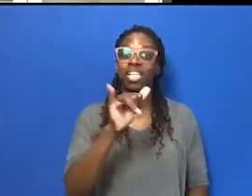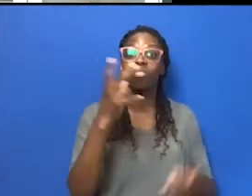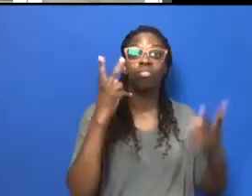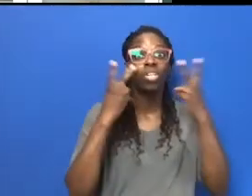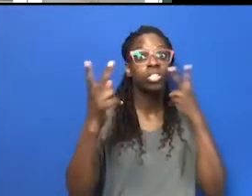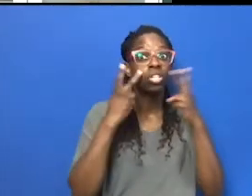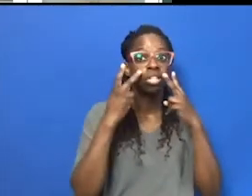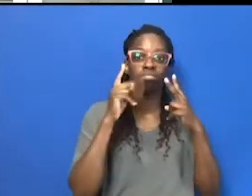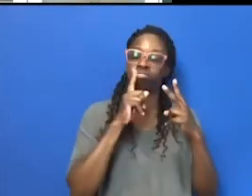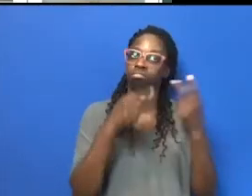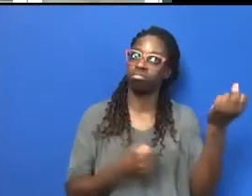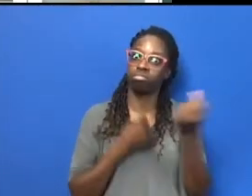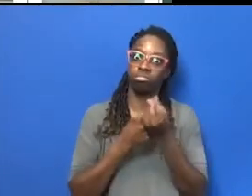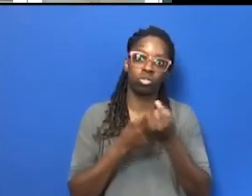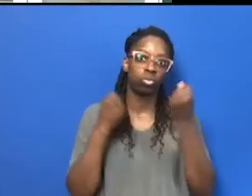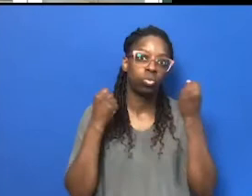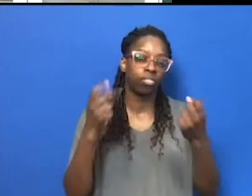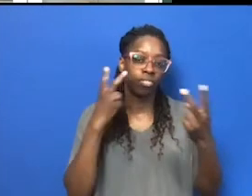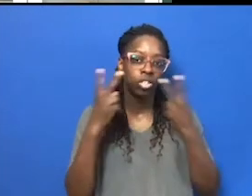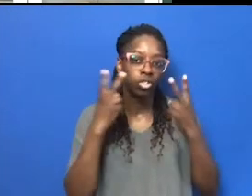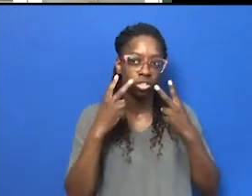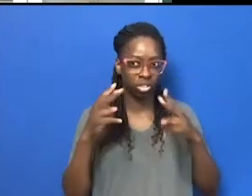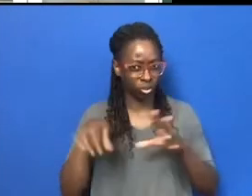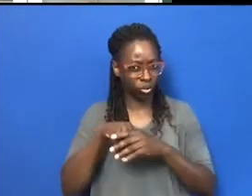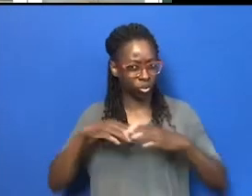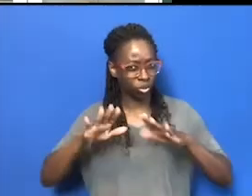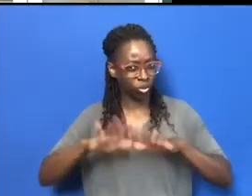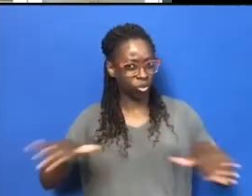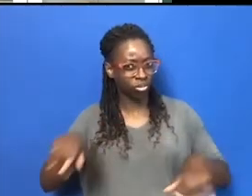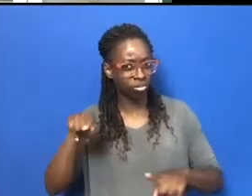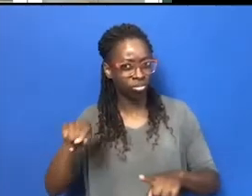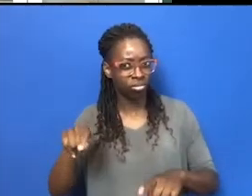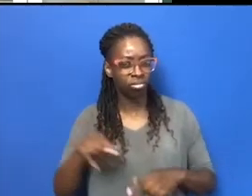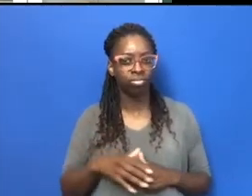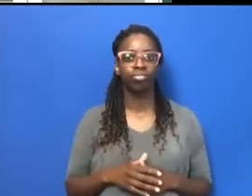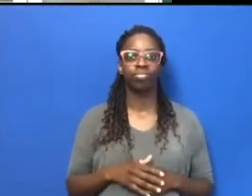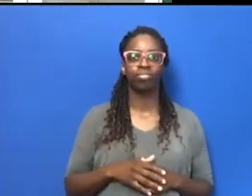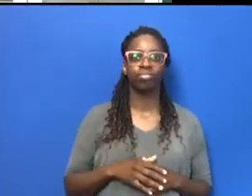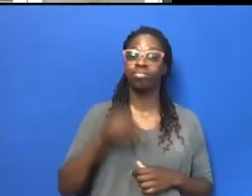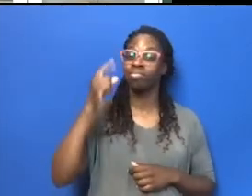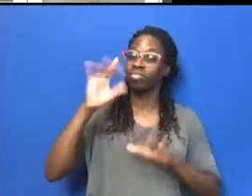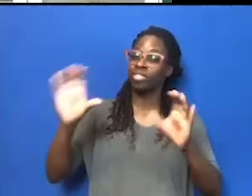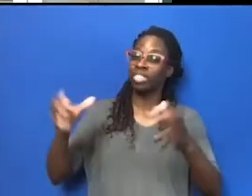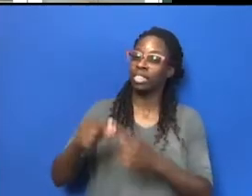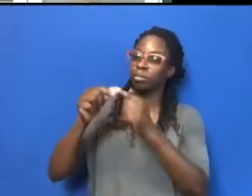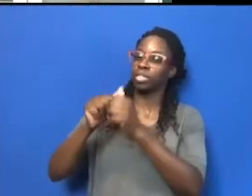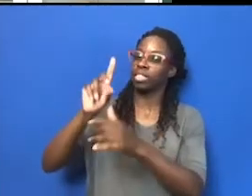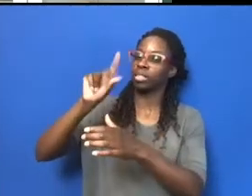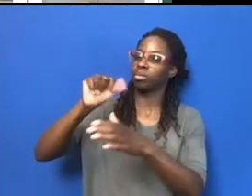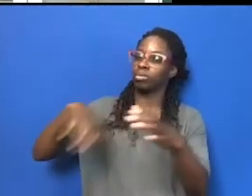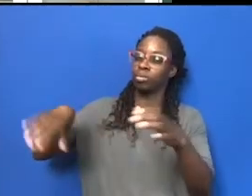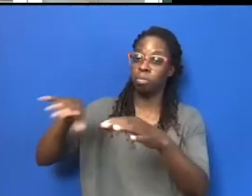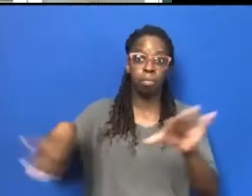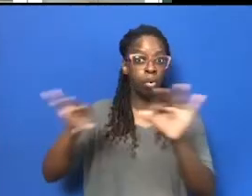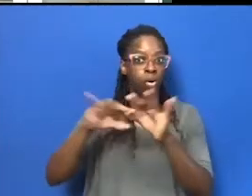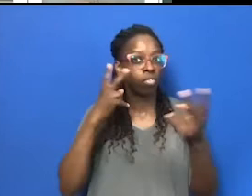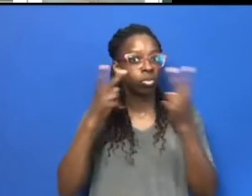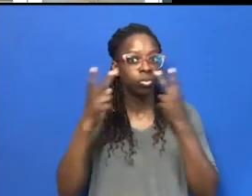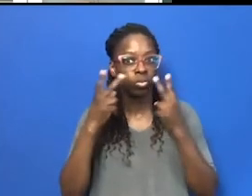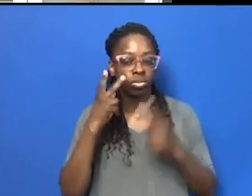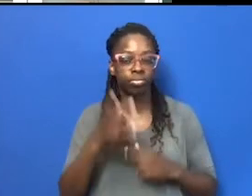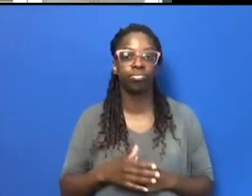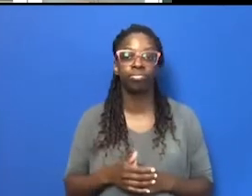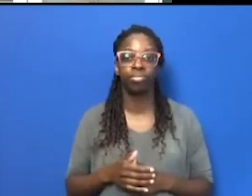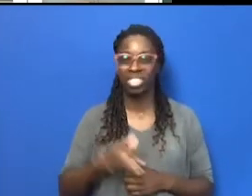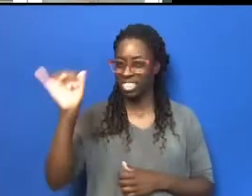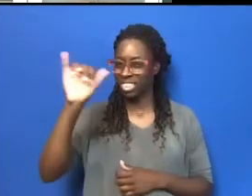important, especially for young children, especially for young children with disabilities. So in the toilet paper mush example, children are